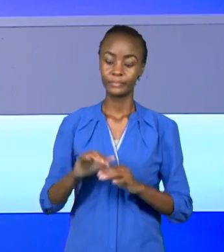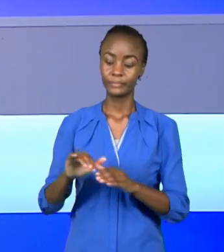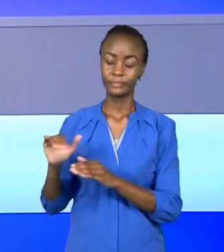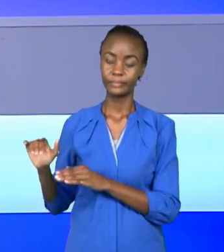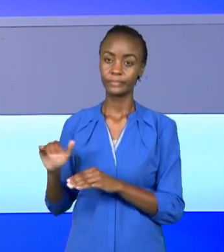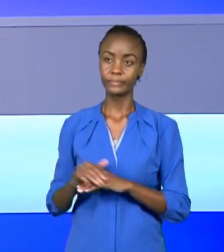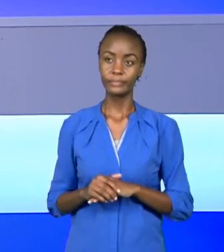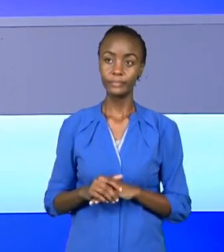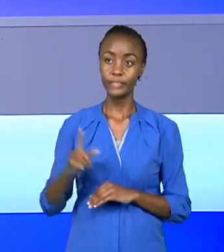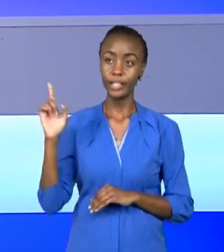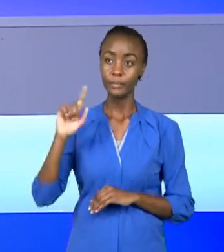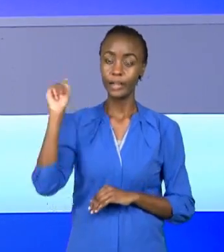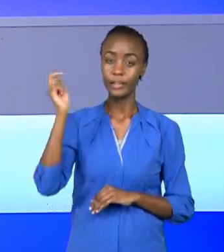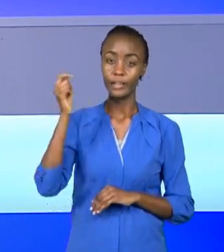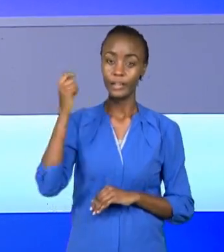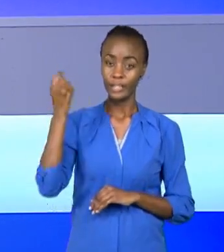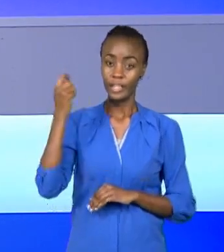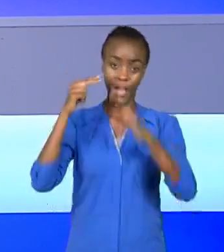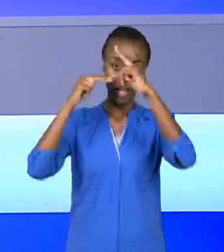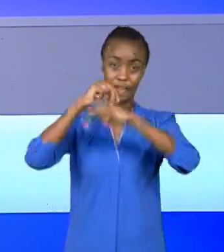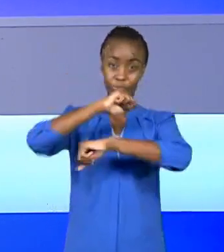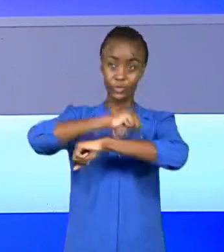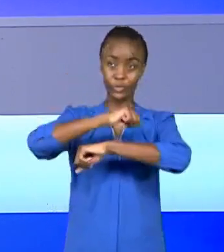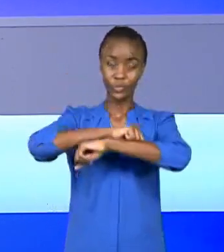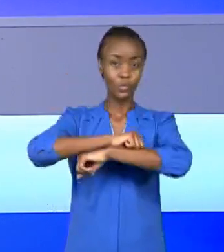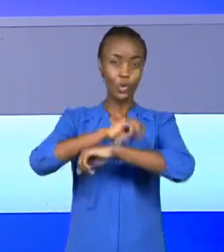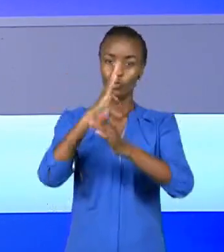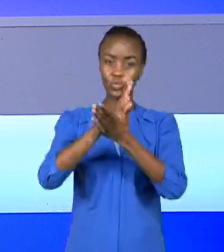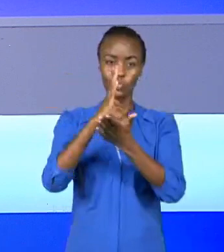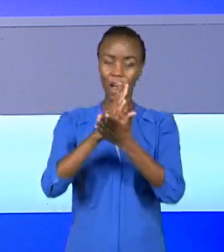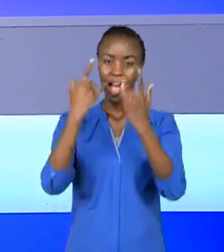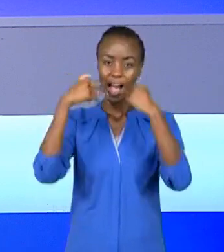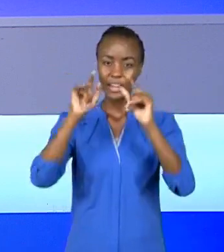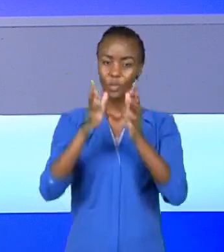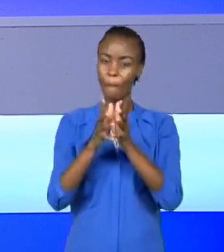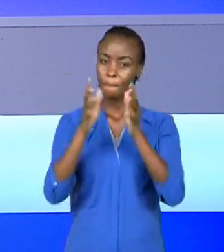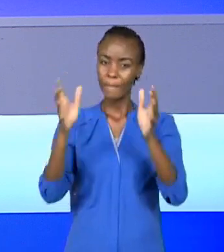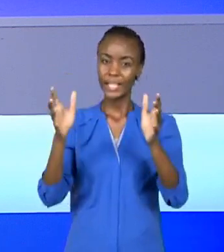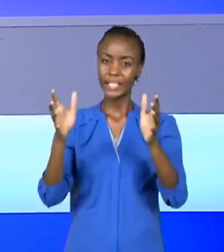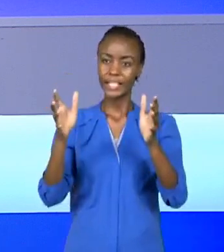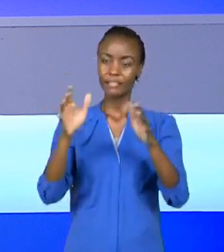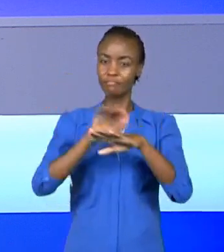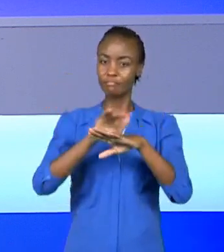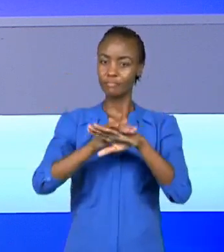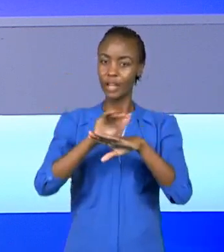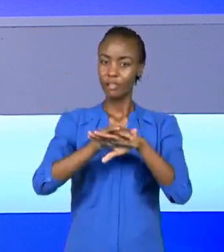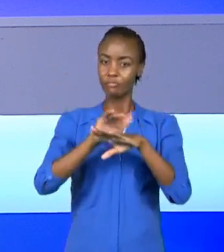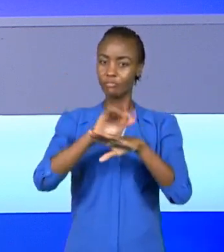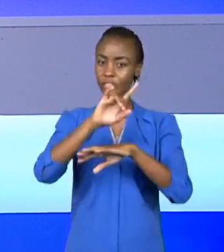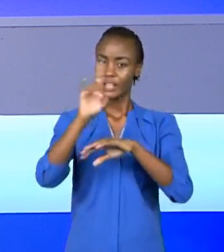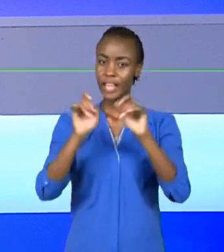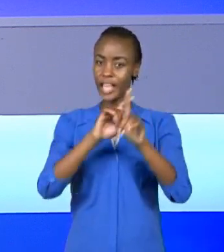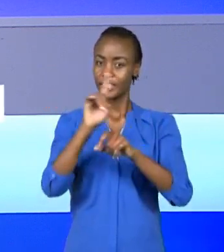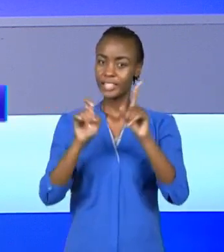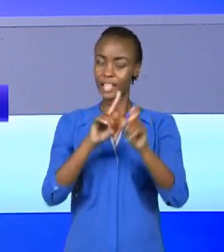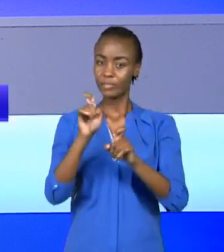Now, Kenya High School produced Beyond the Dreams results yesterday, producing 6 out of the top 15 students nationally in